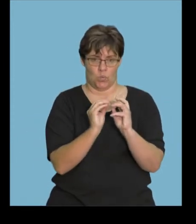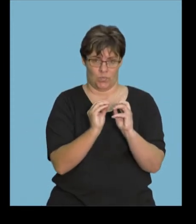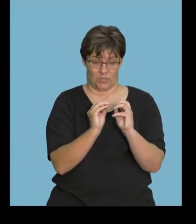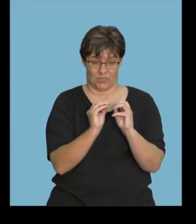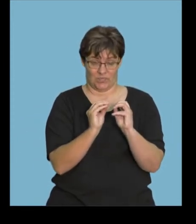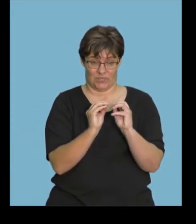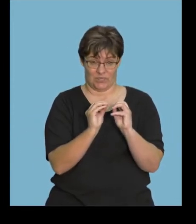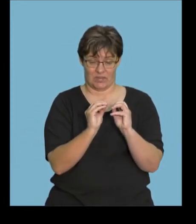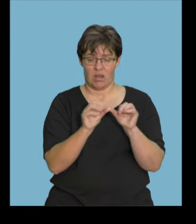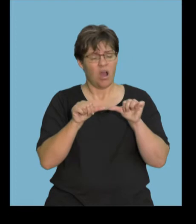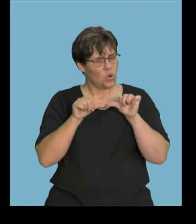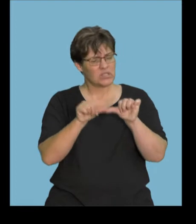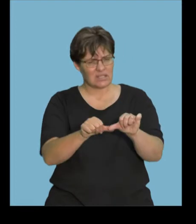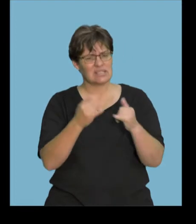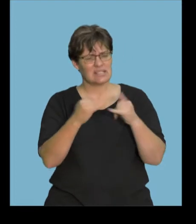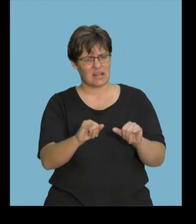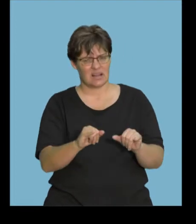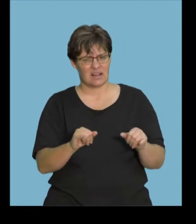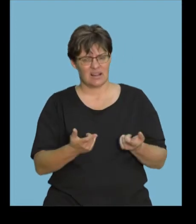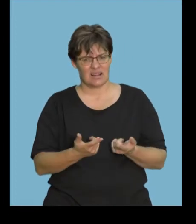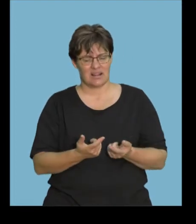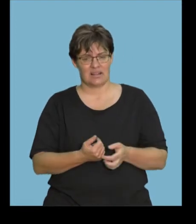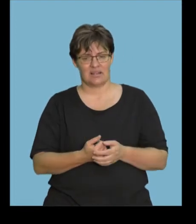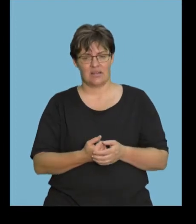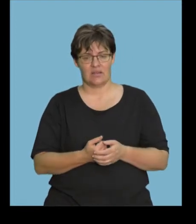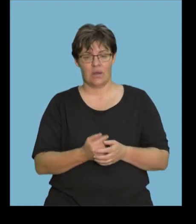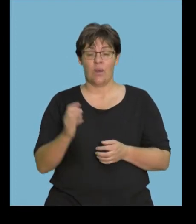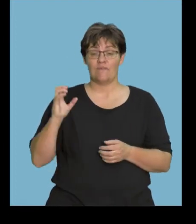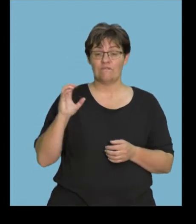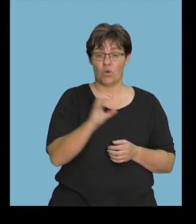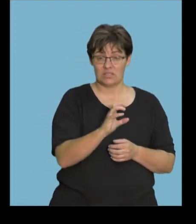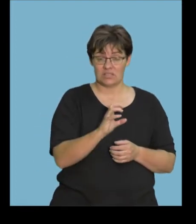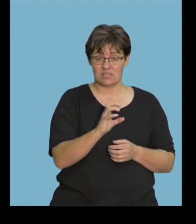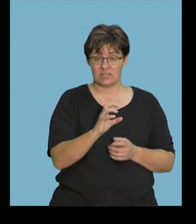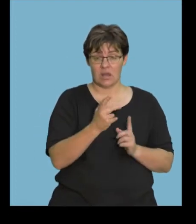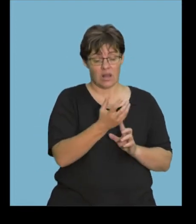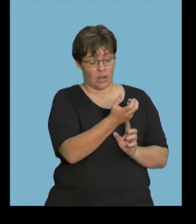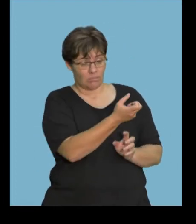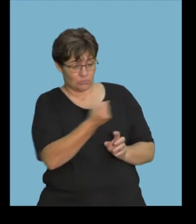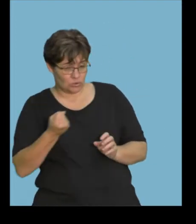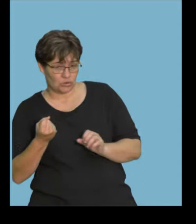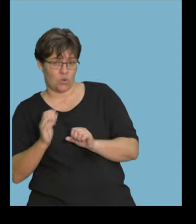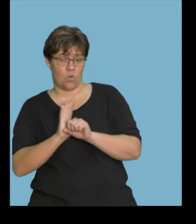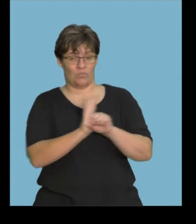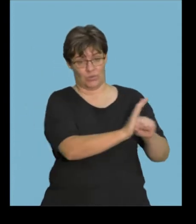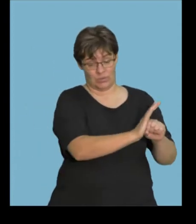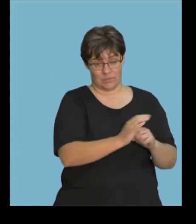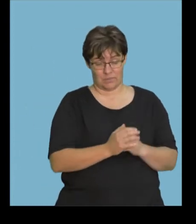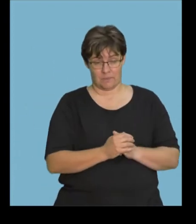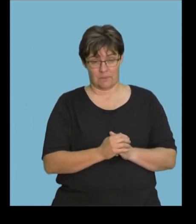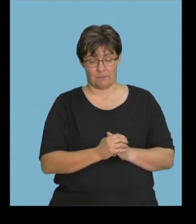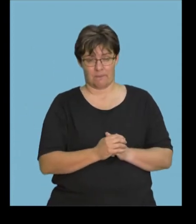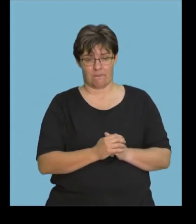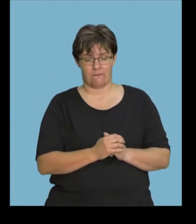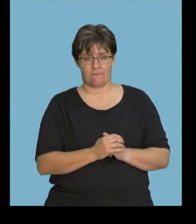pushing away, right? So we're still consistent in terms of the language to say that a force is essentially a push